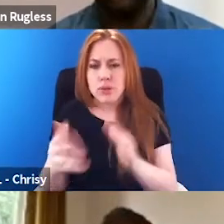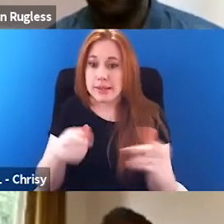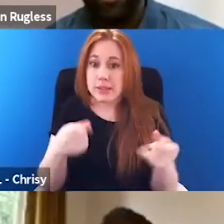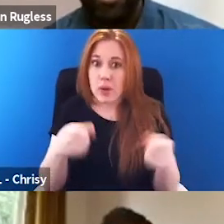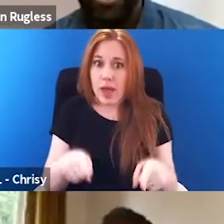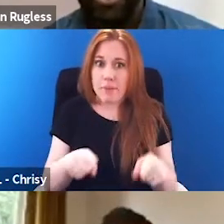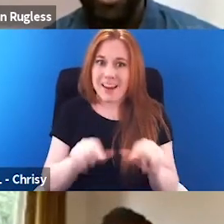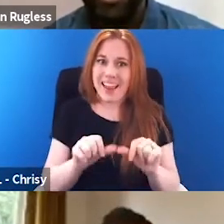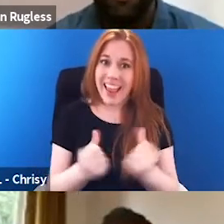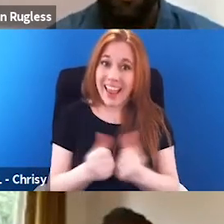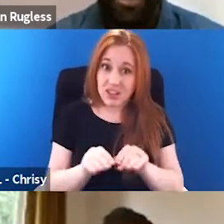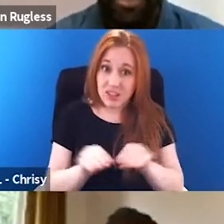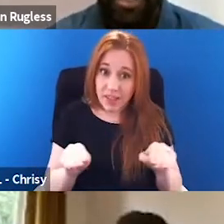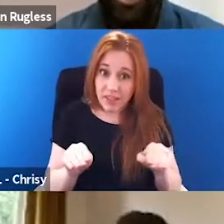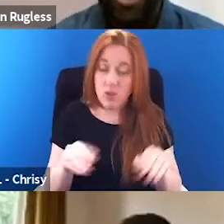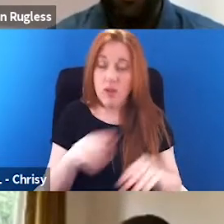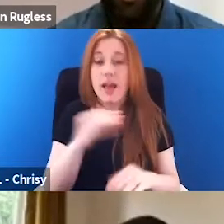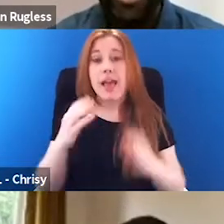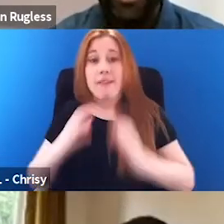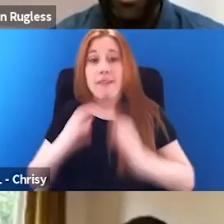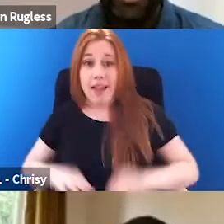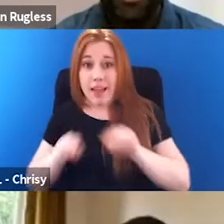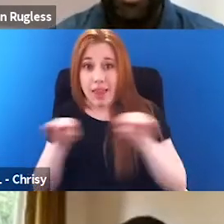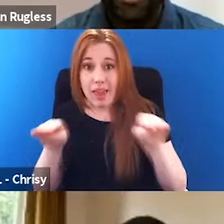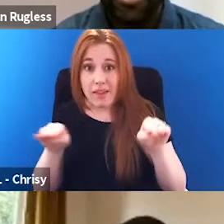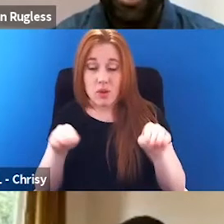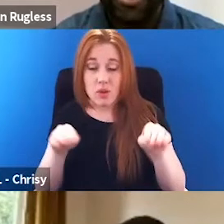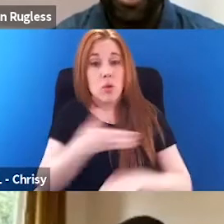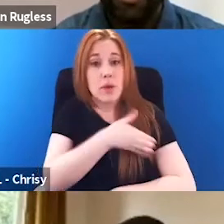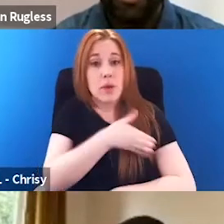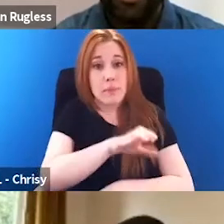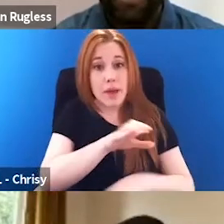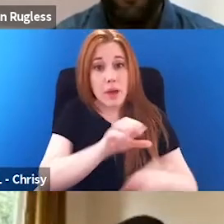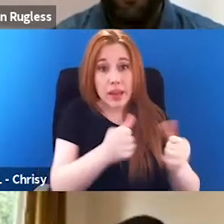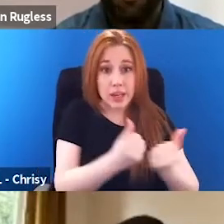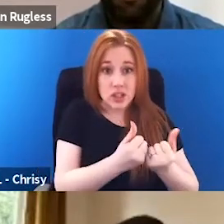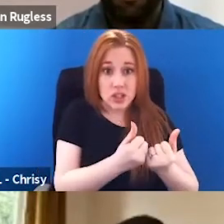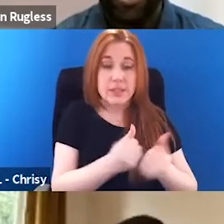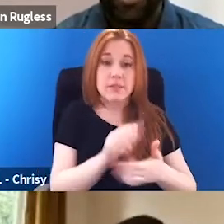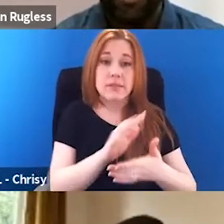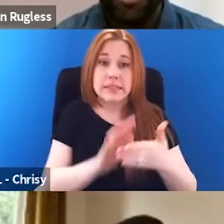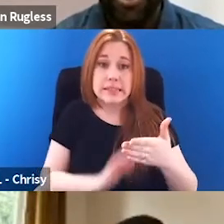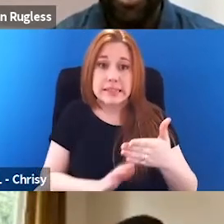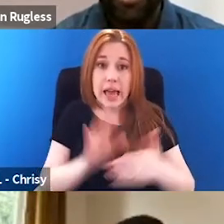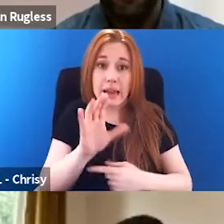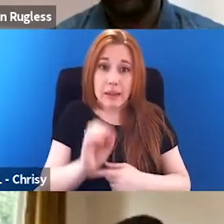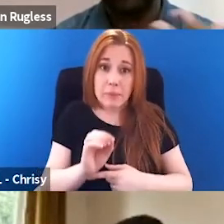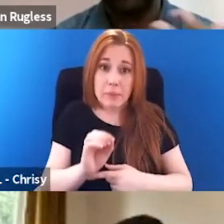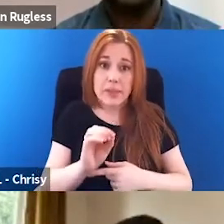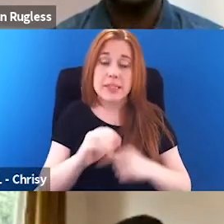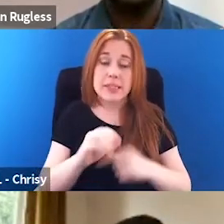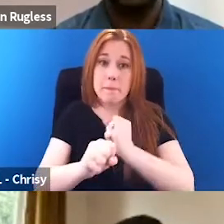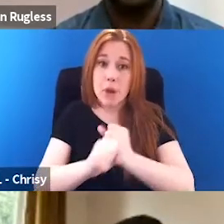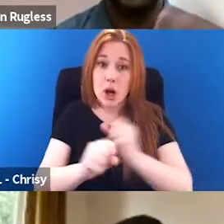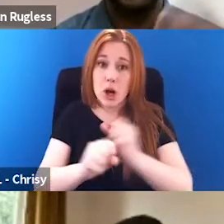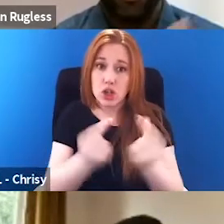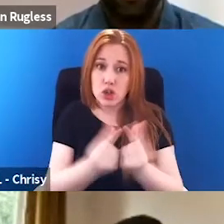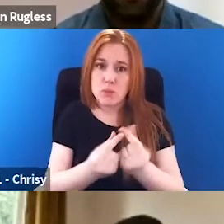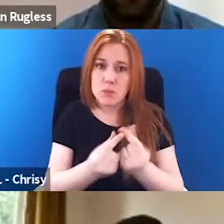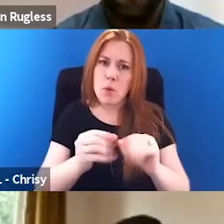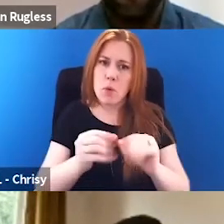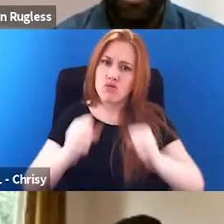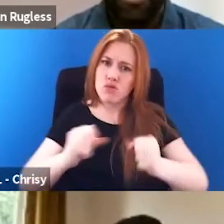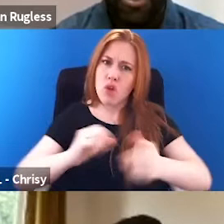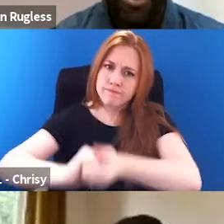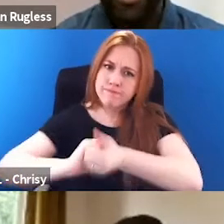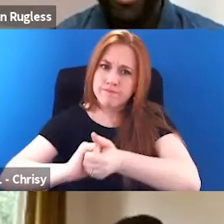agency level as well as the client level to enable agencies, design firms, and marketing groups to make stronger connections with today's